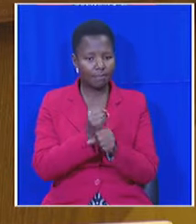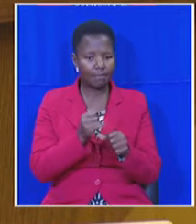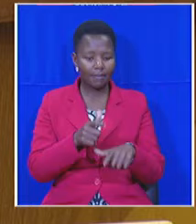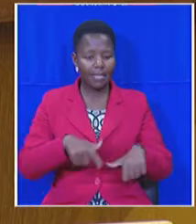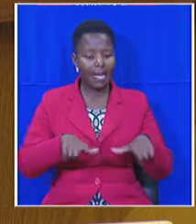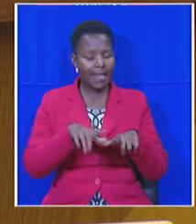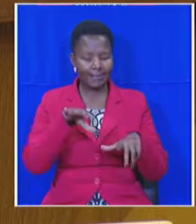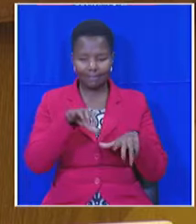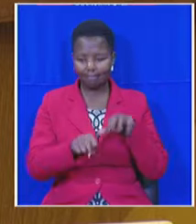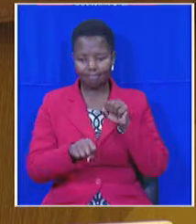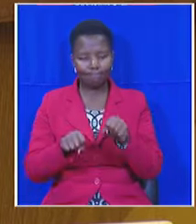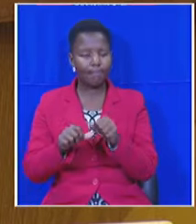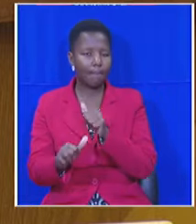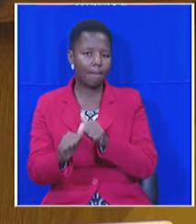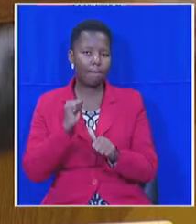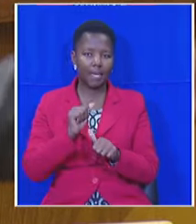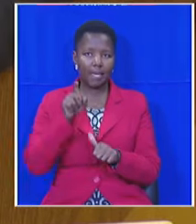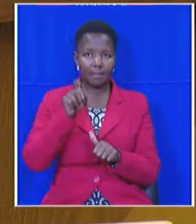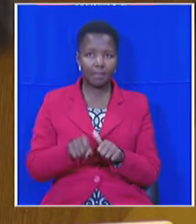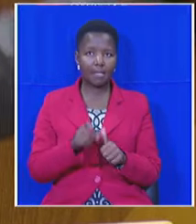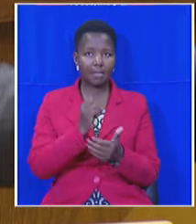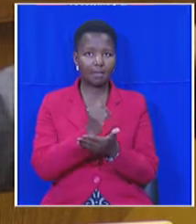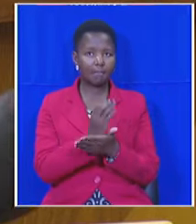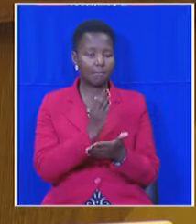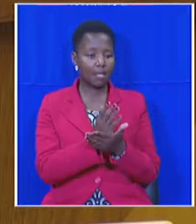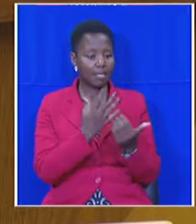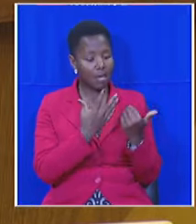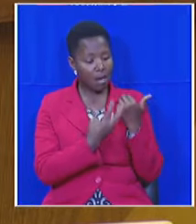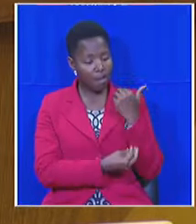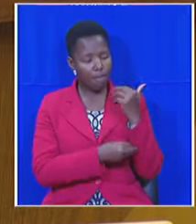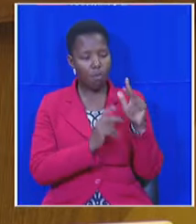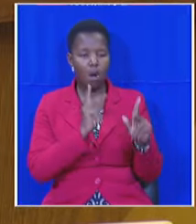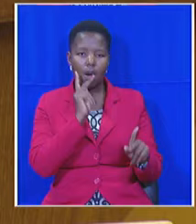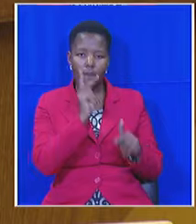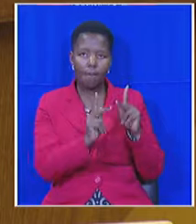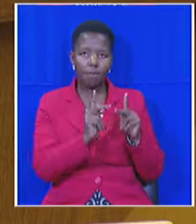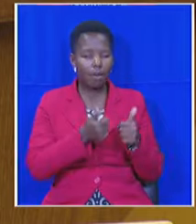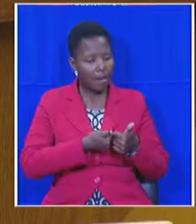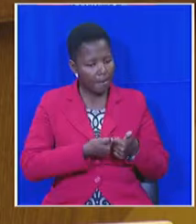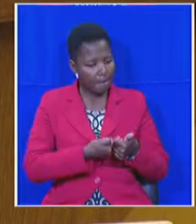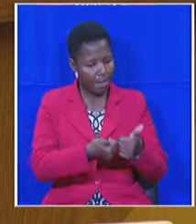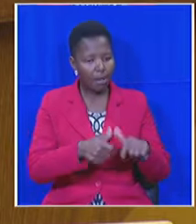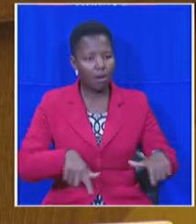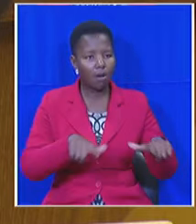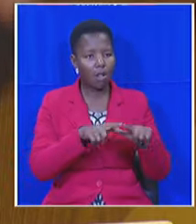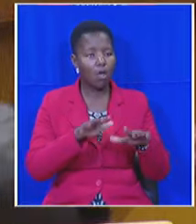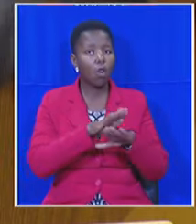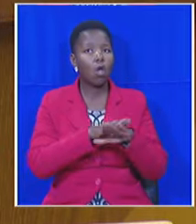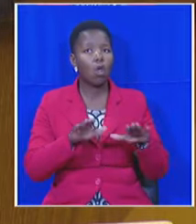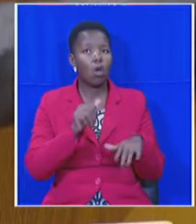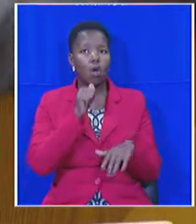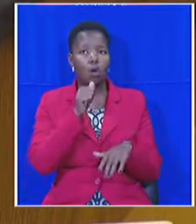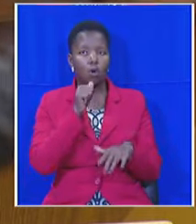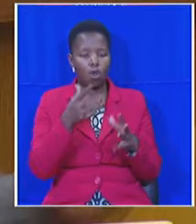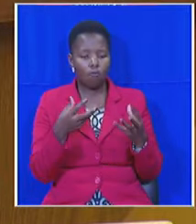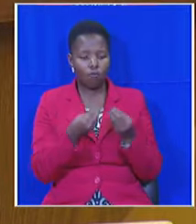if need be, to ensure that our people, the poorest of the poor, get their land. It shall not remain in the hands of a